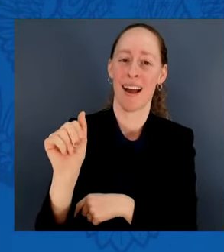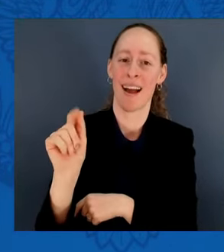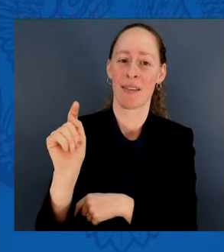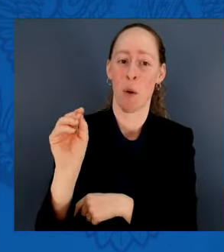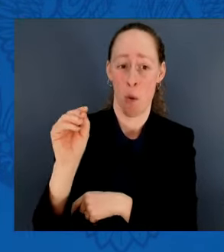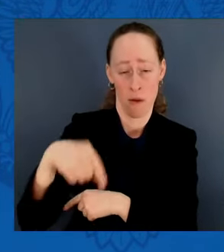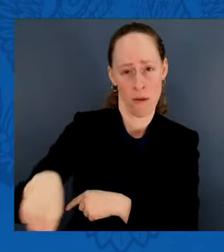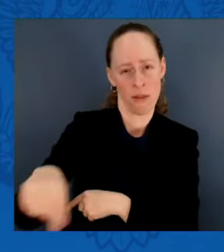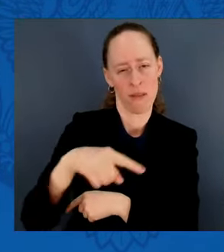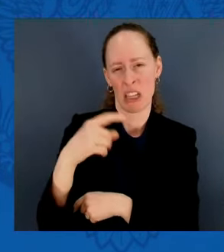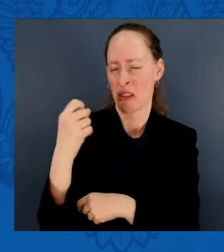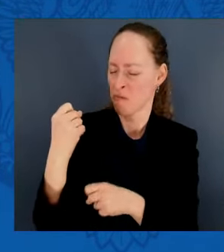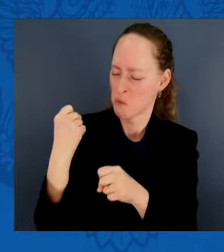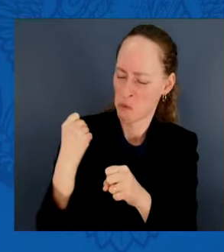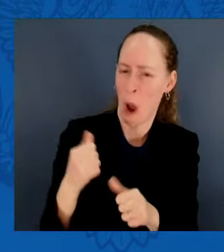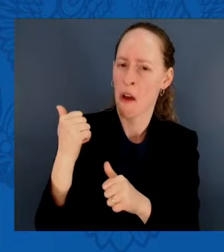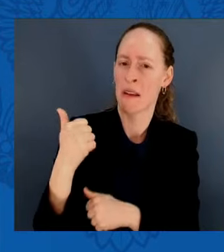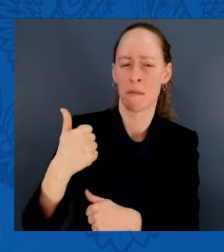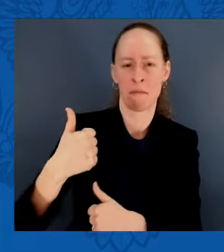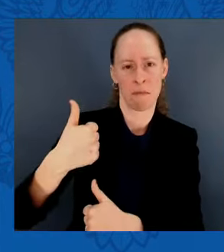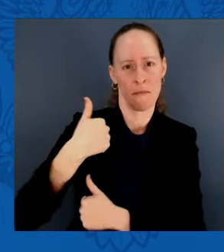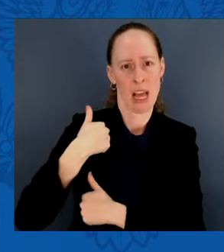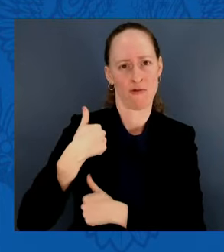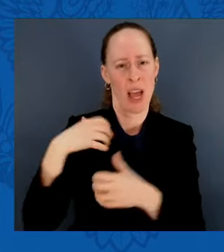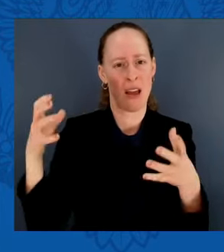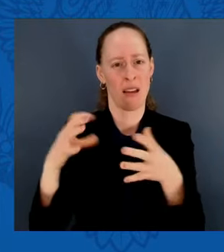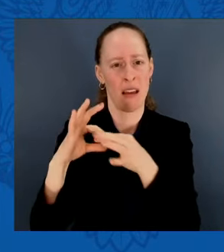Congress. We have to stand up to Putin.